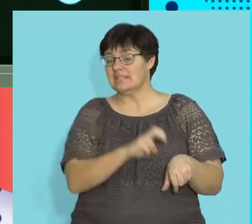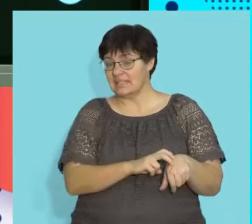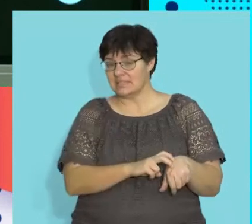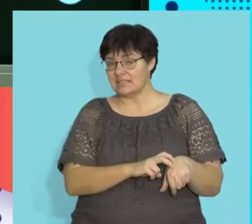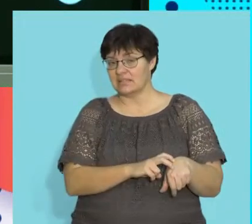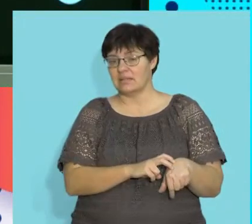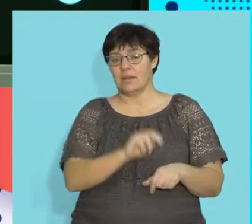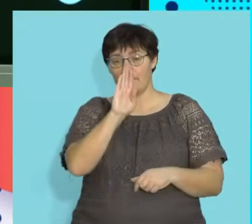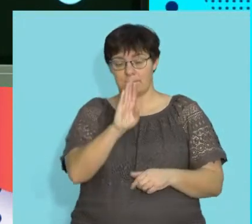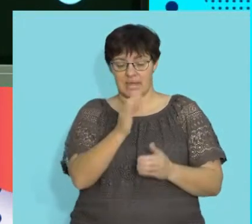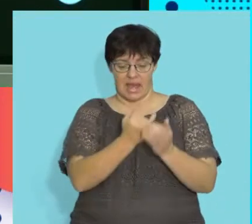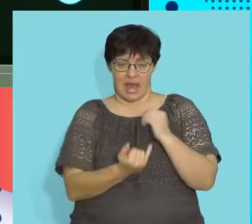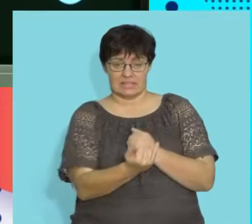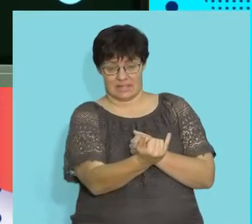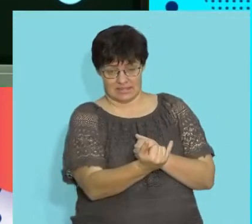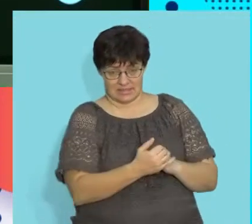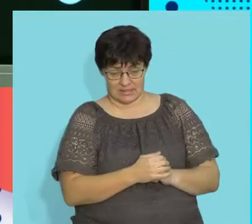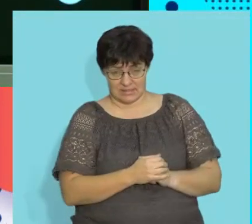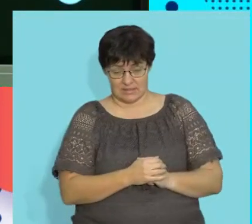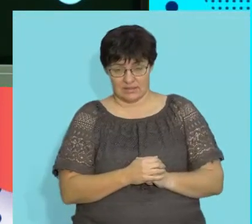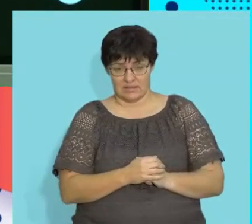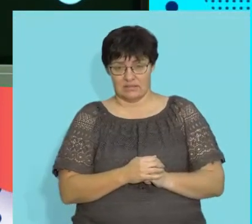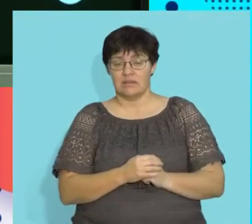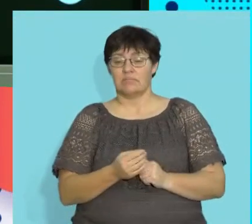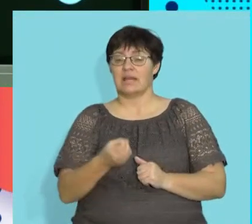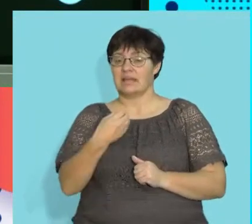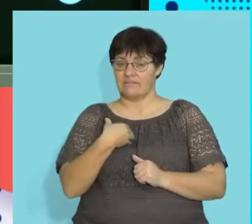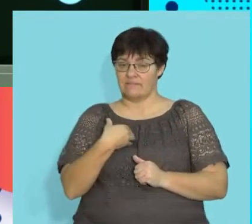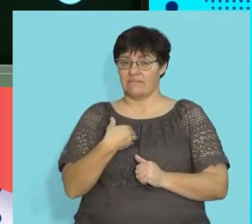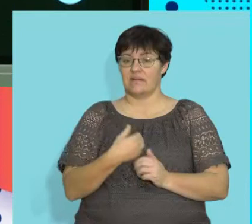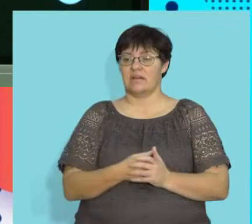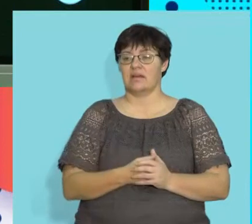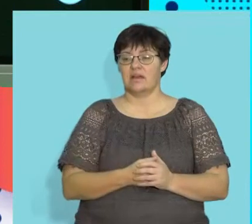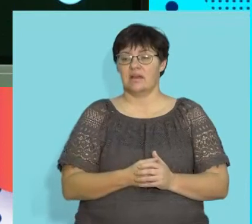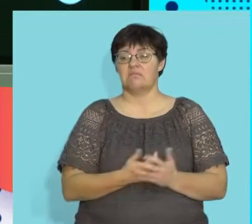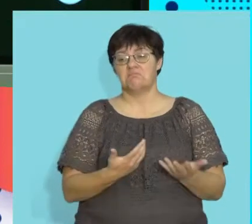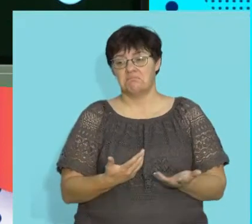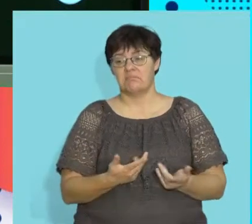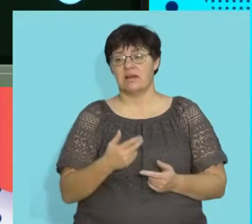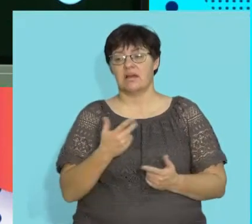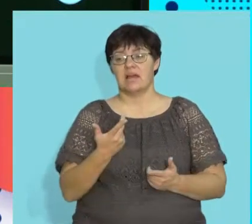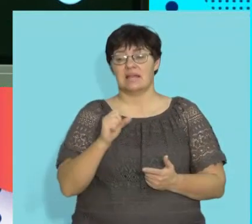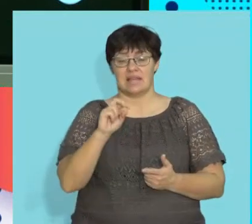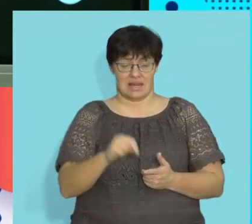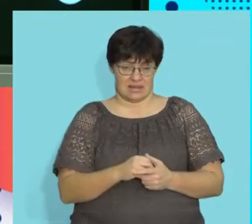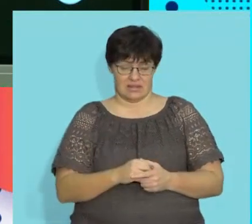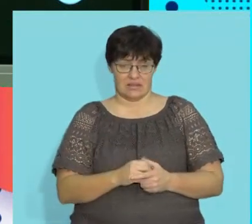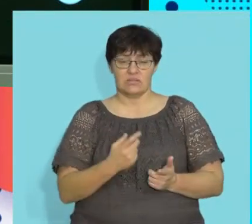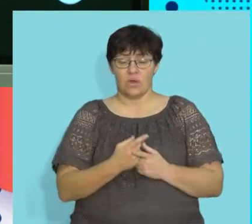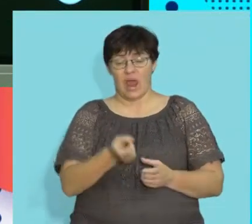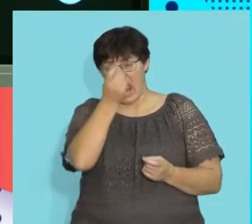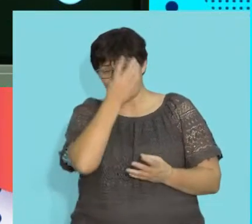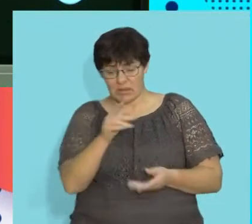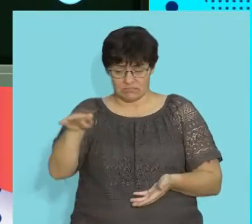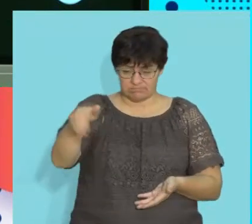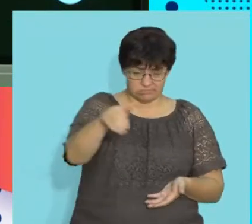need to isolate b in my given equation, and I've been given Sn. So I have to find every single